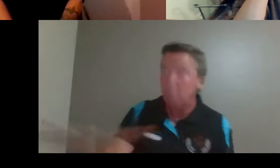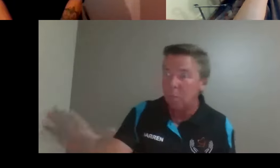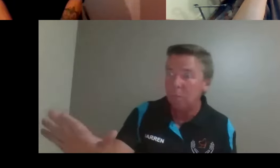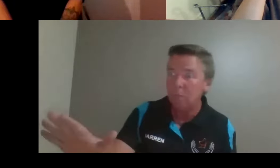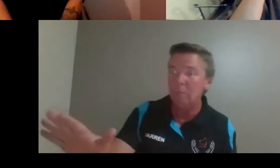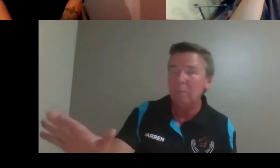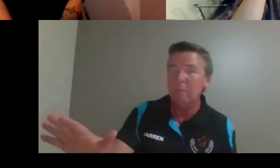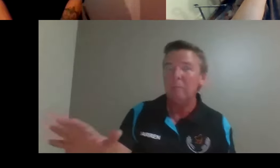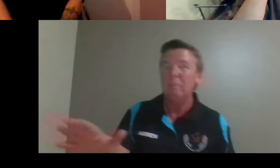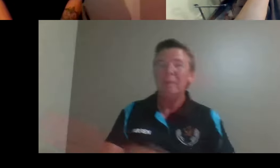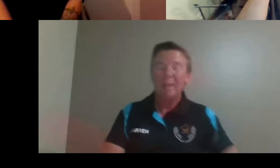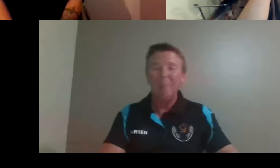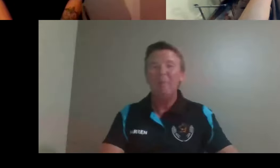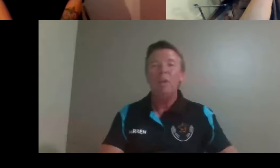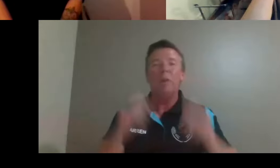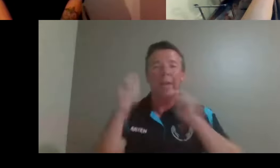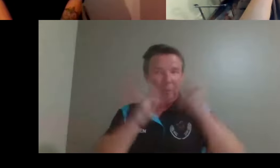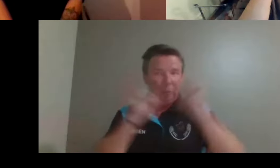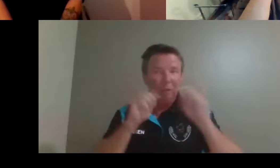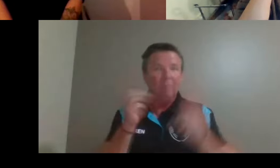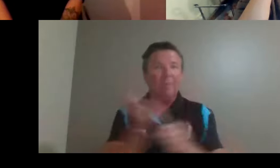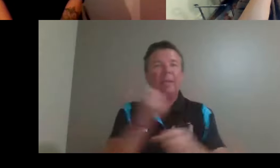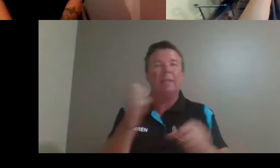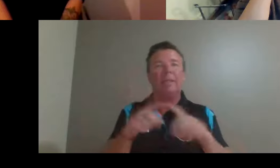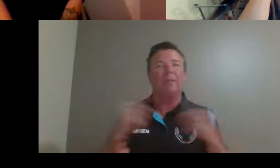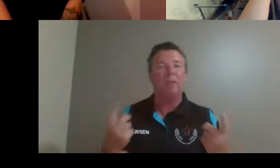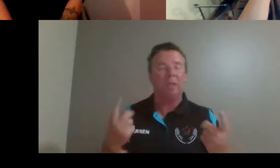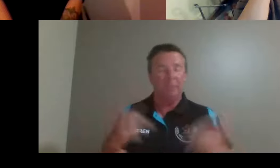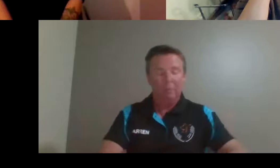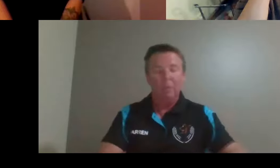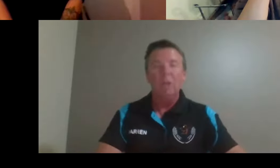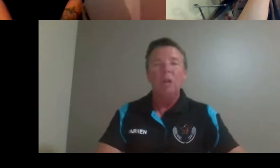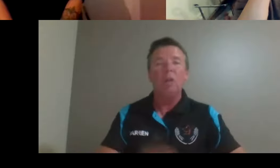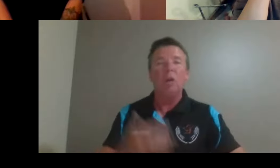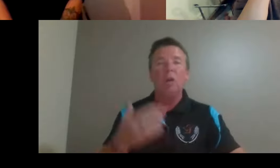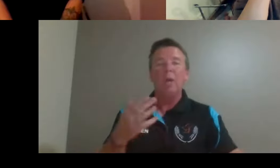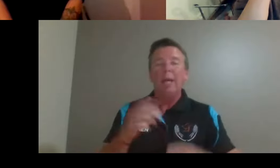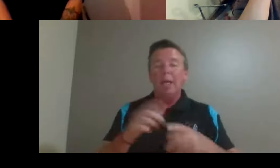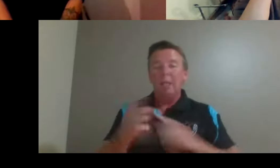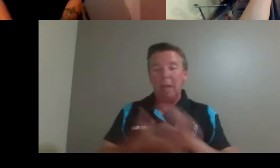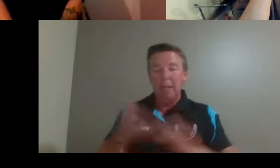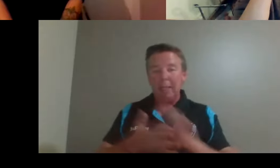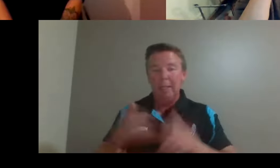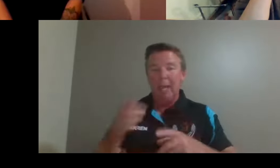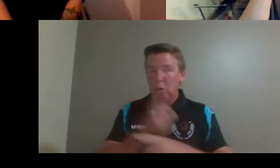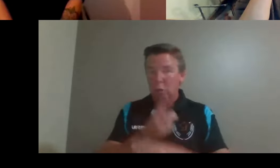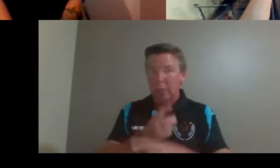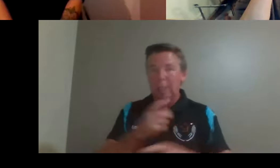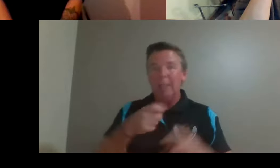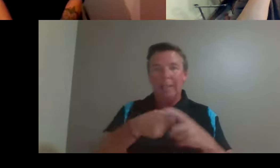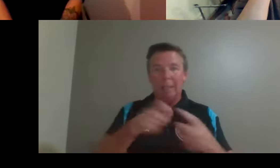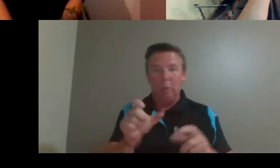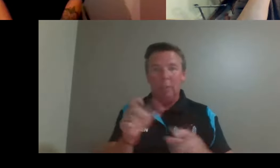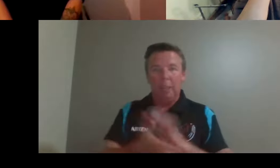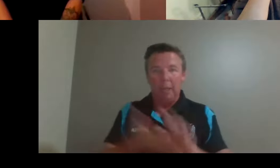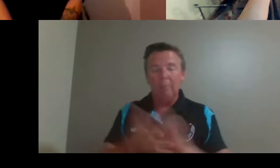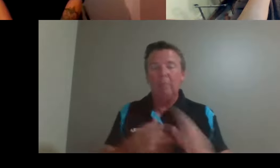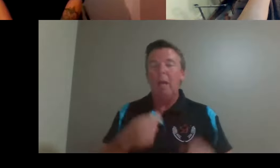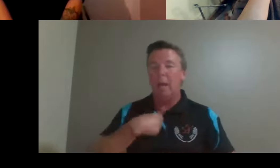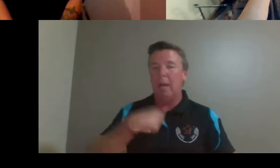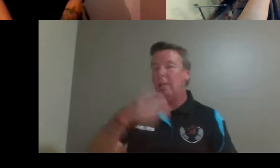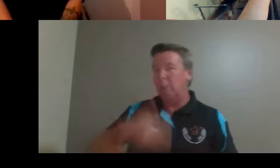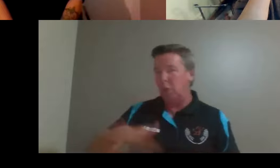Yeah, it's a different word order. The expression makes the difference. So signing and talking, keyword